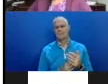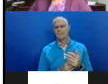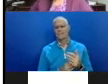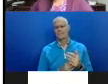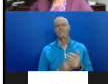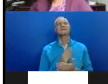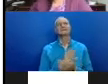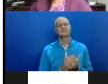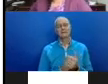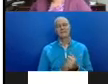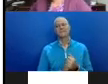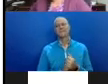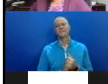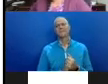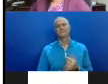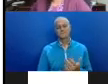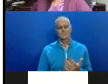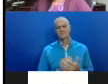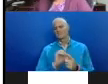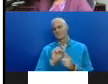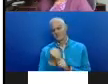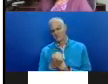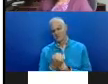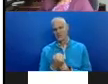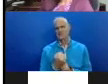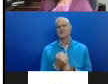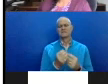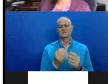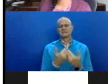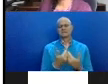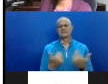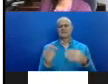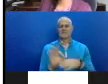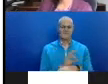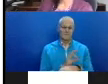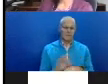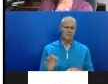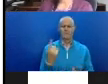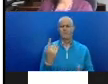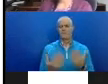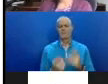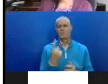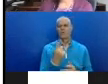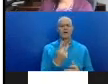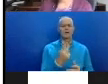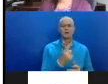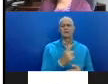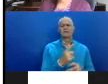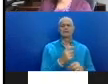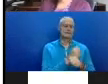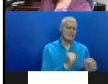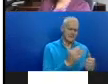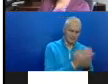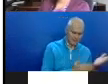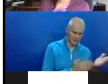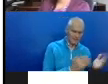some settings, these are all separate functions. So one professional might be doing the safety piece, and